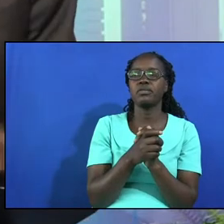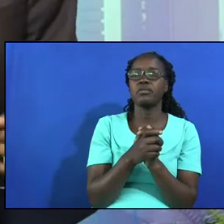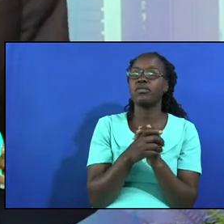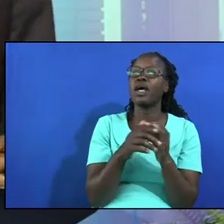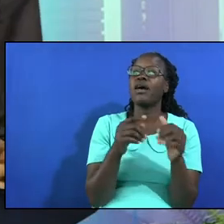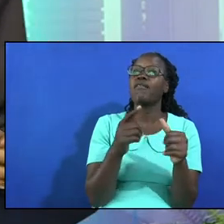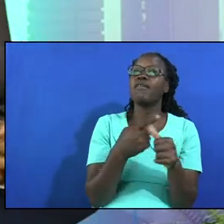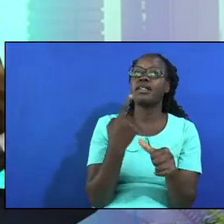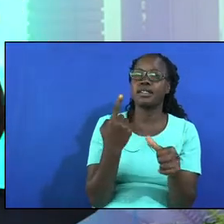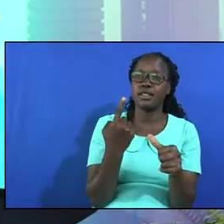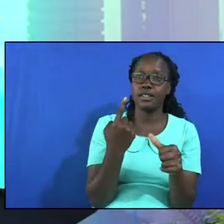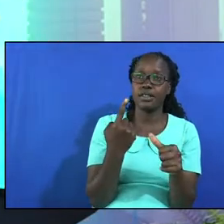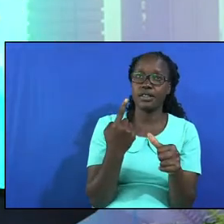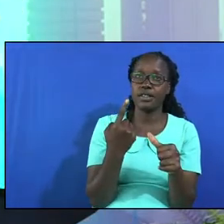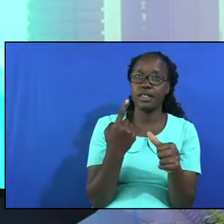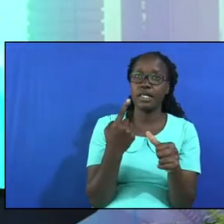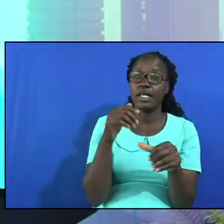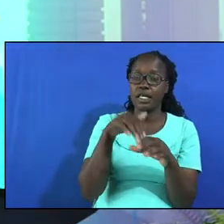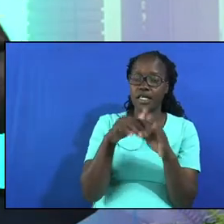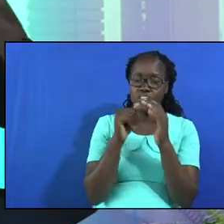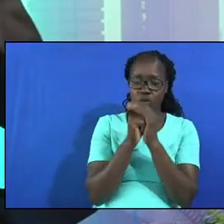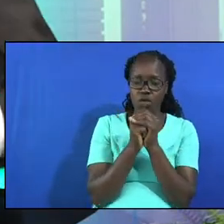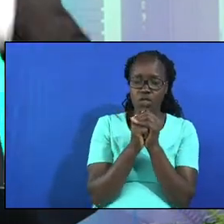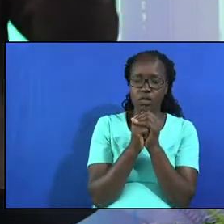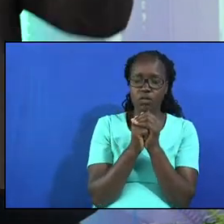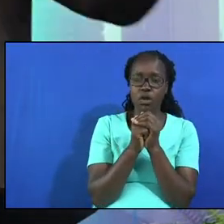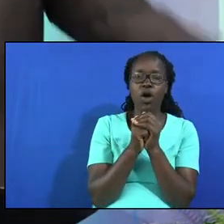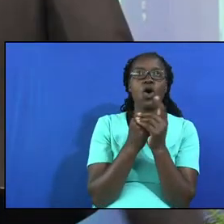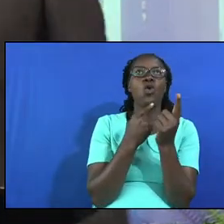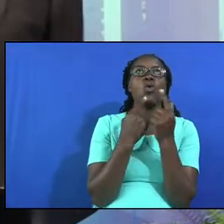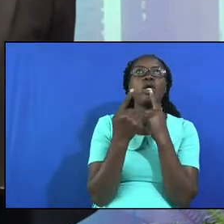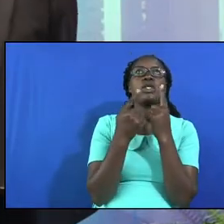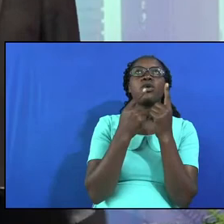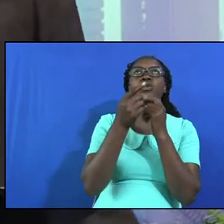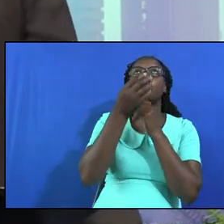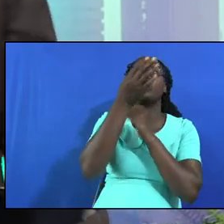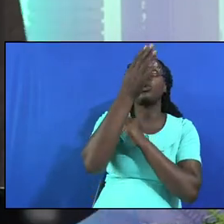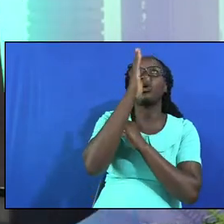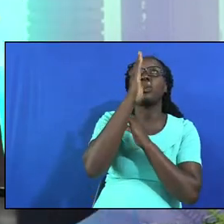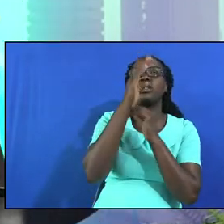The first one is that in worship, we talk to God.